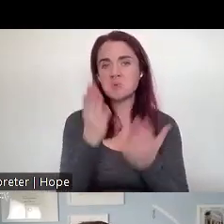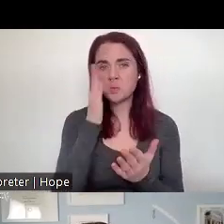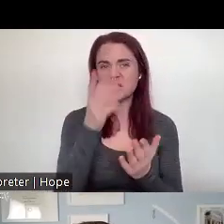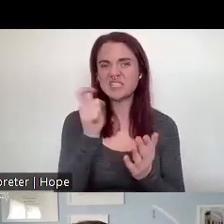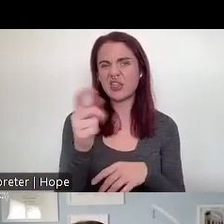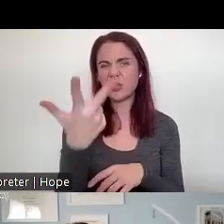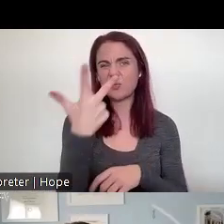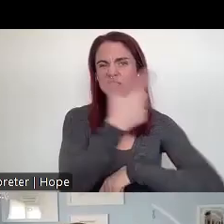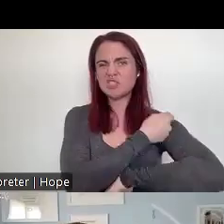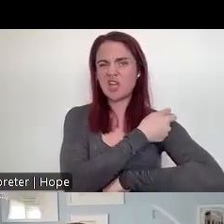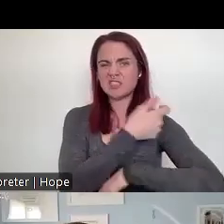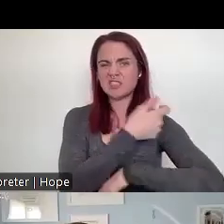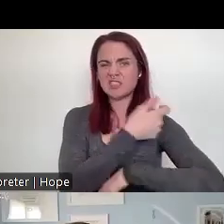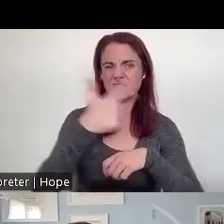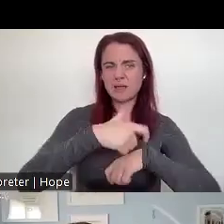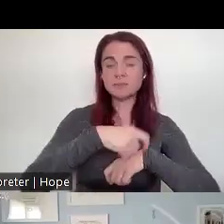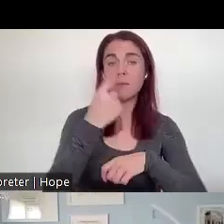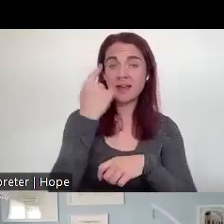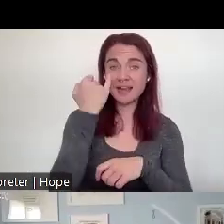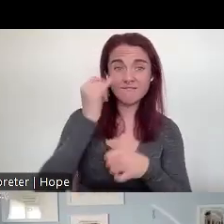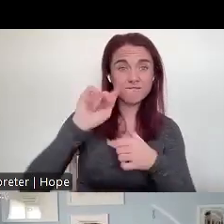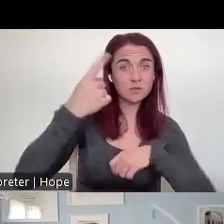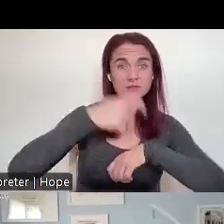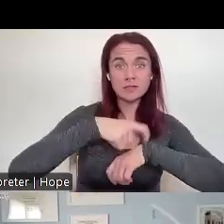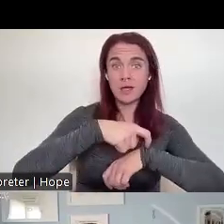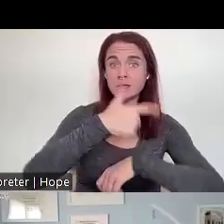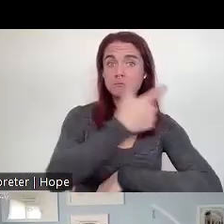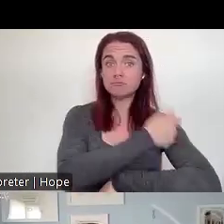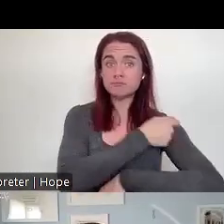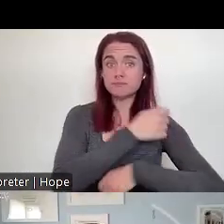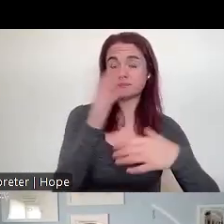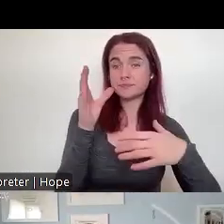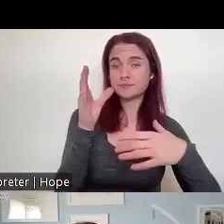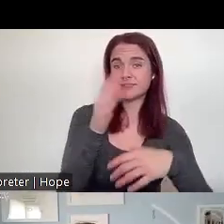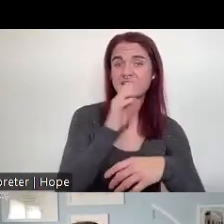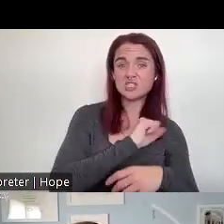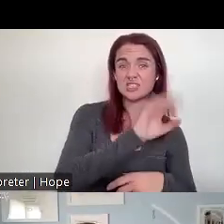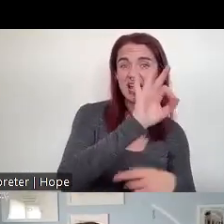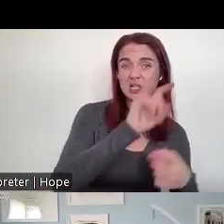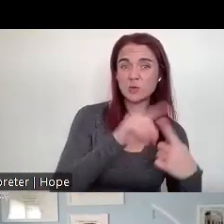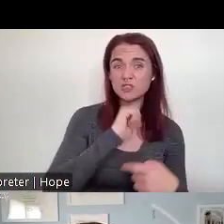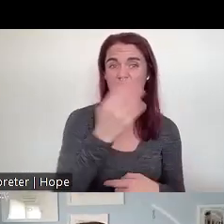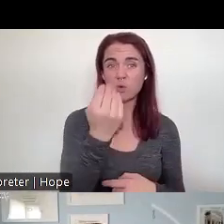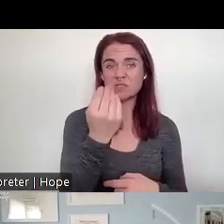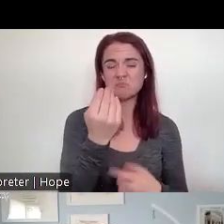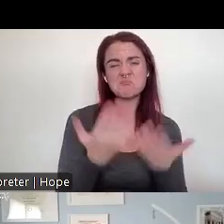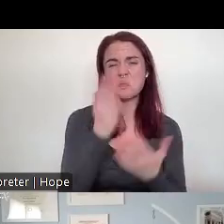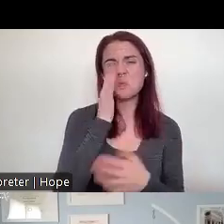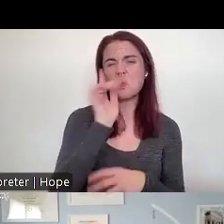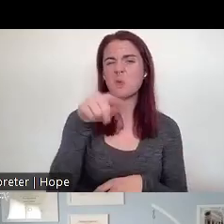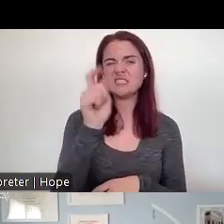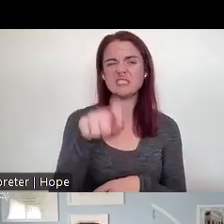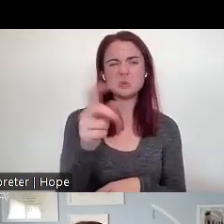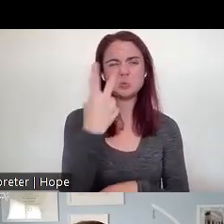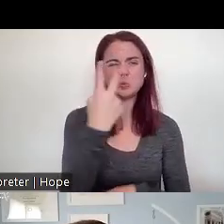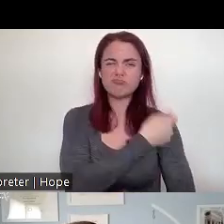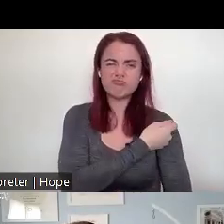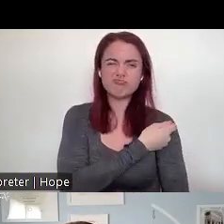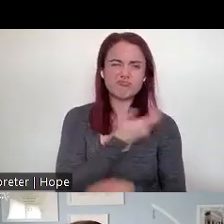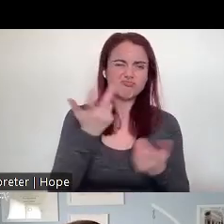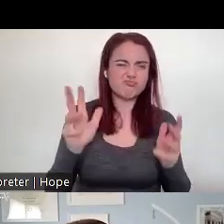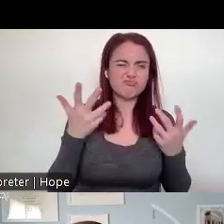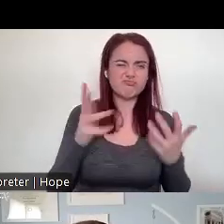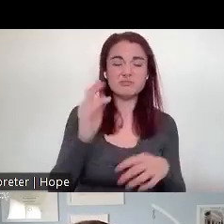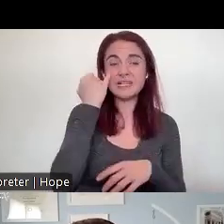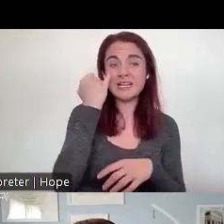3 shots. But if you receive your first dose between the ages of 9 and 14, you likely will only need 2 shots. If you get